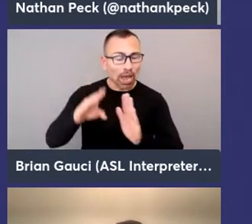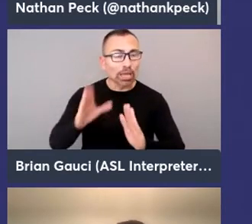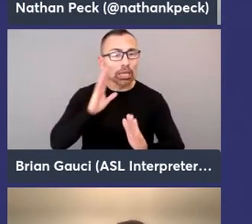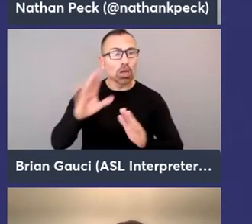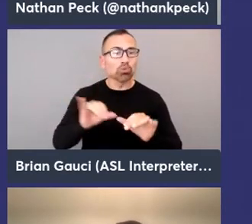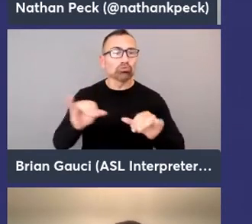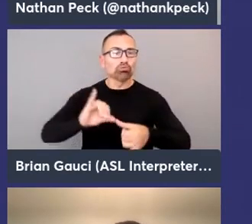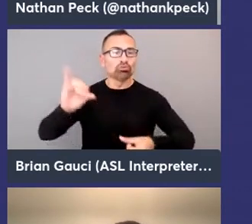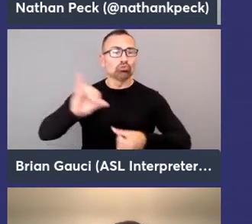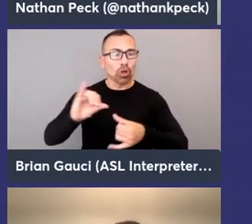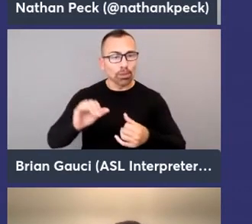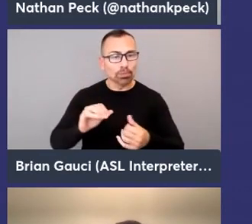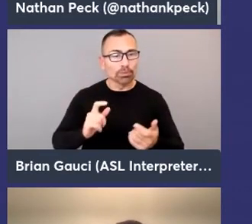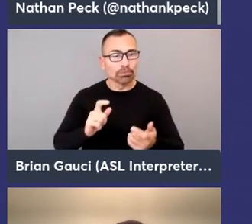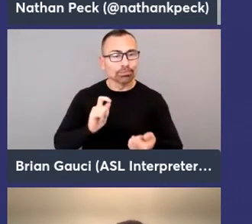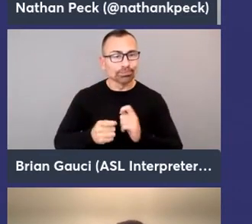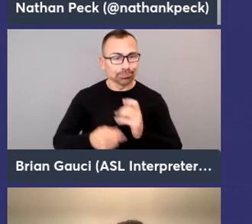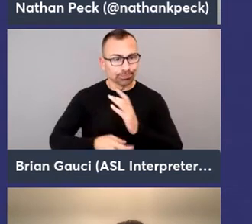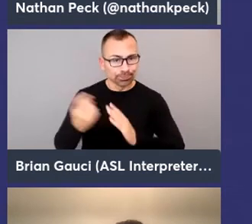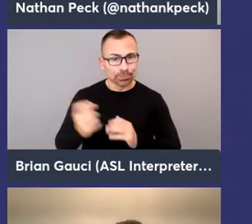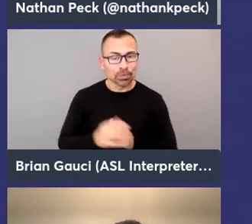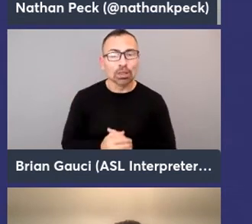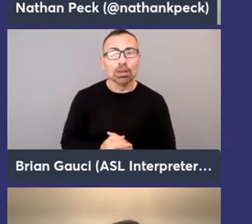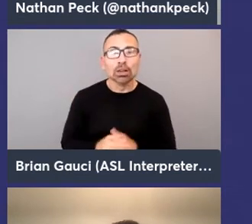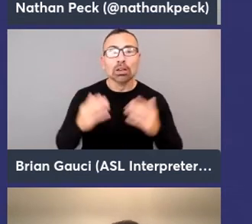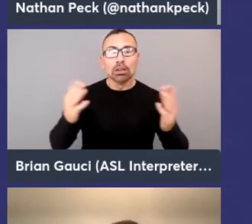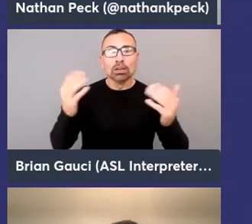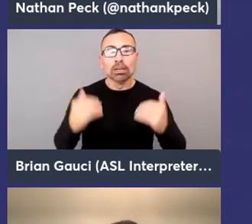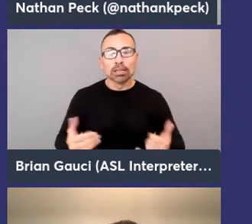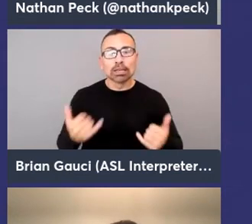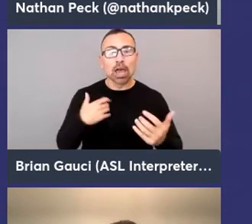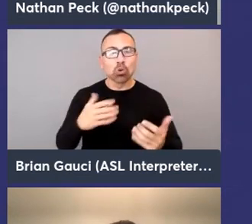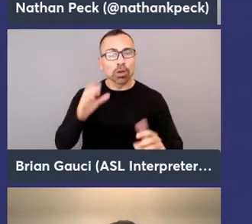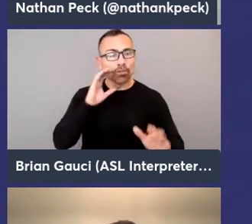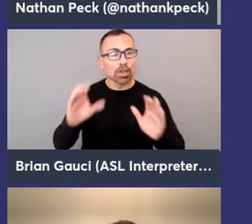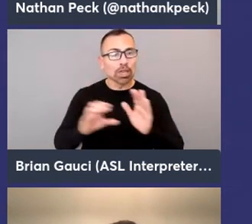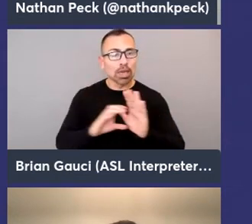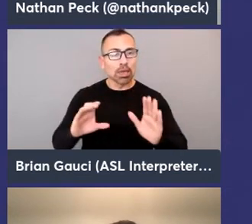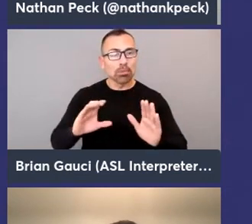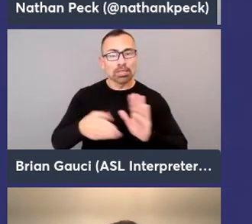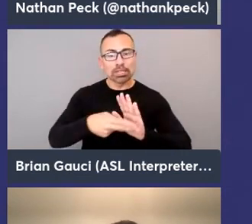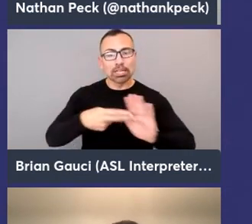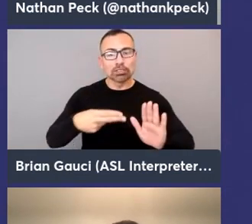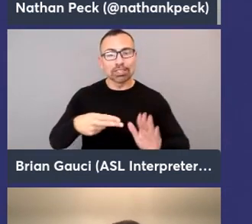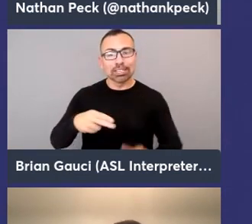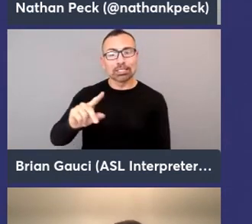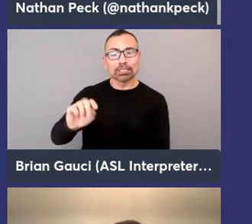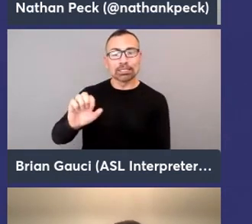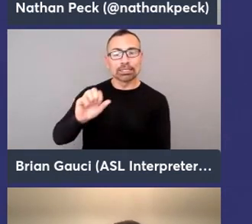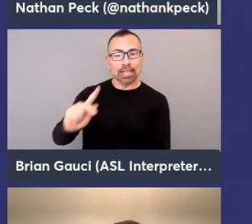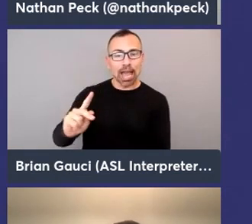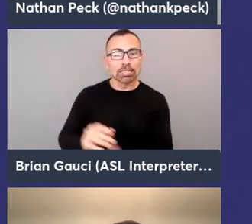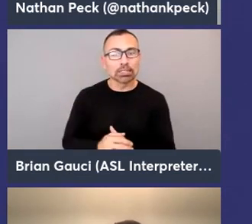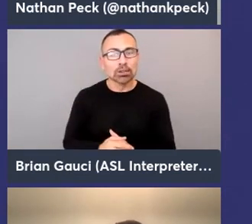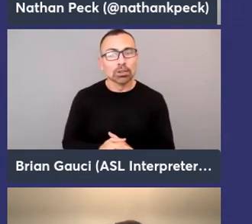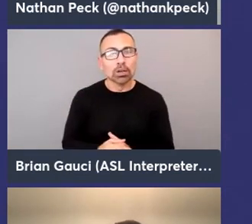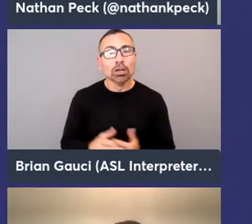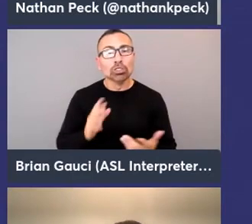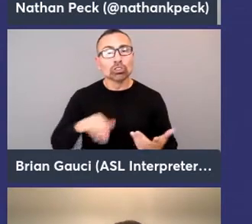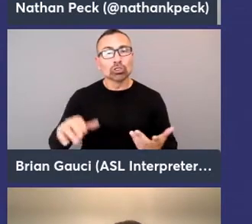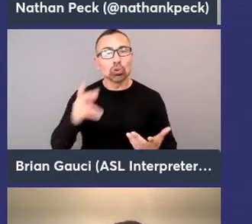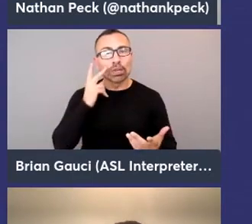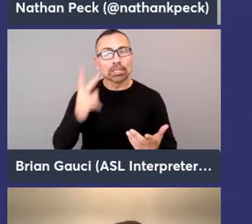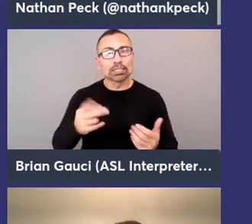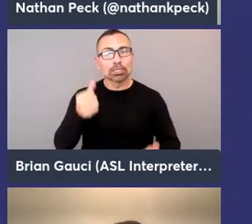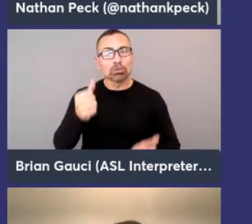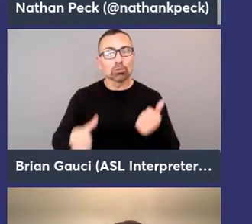in a payload. In this case, it's a image classification task. We'll be passing in an image and see what the